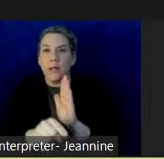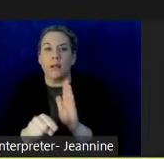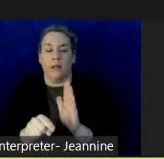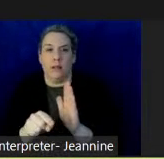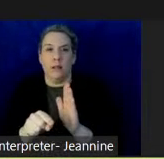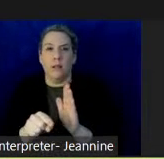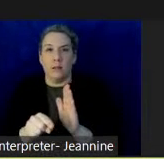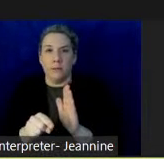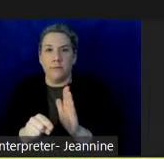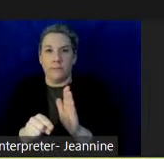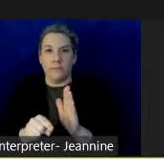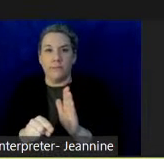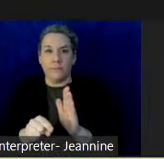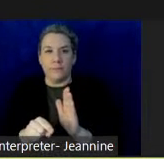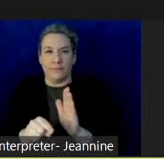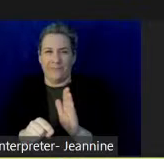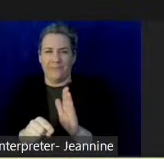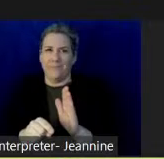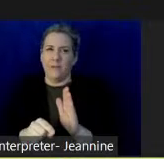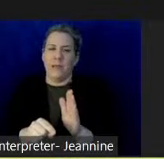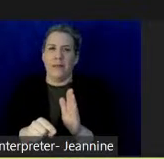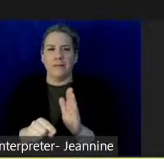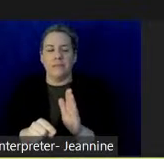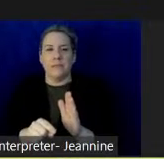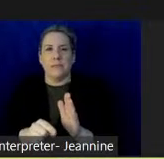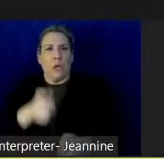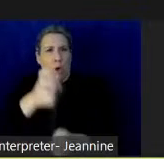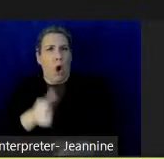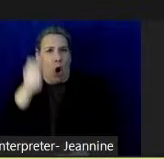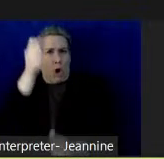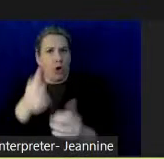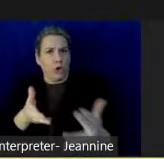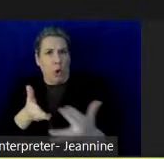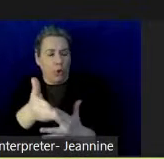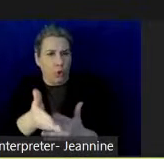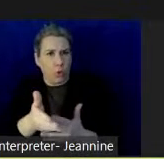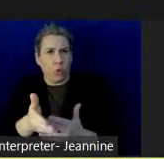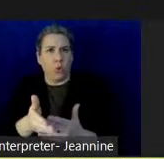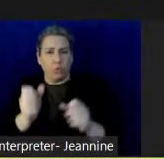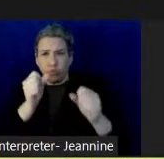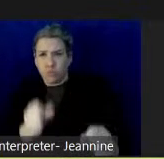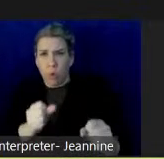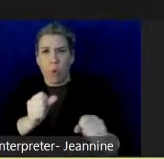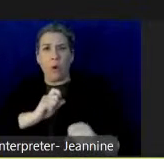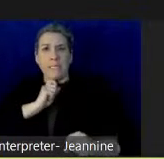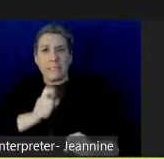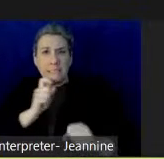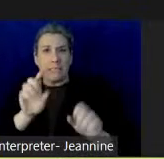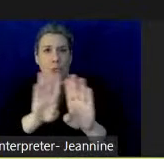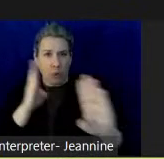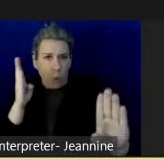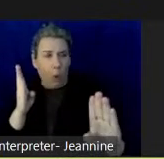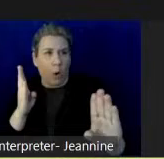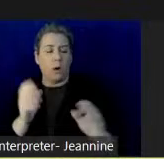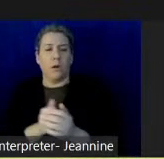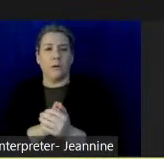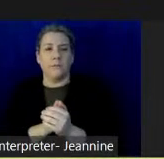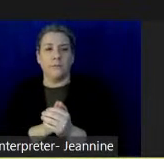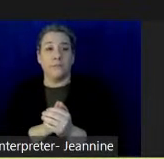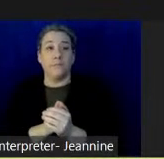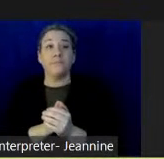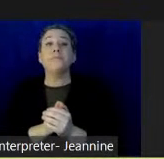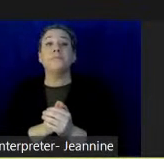grade commercial fire rated doors in order to find potential victims who may be inside this space. We're going to take it a step